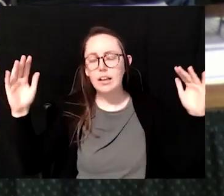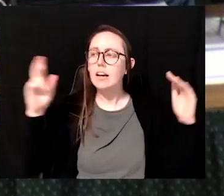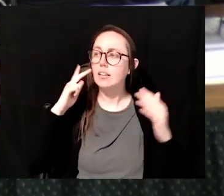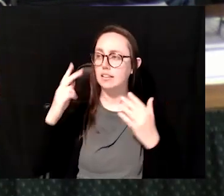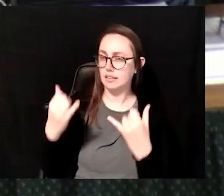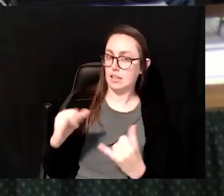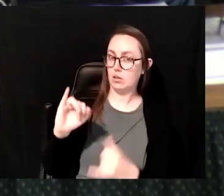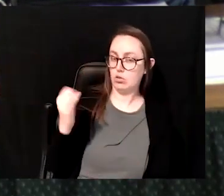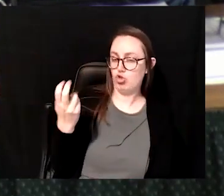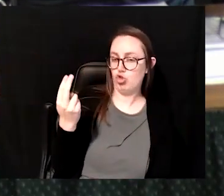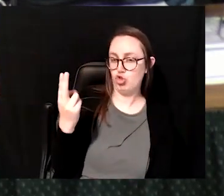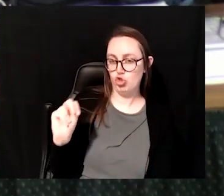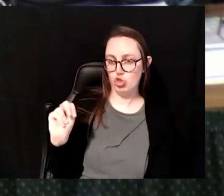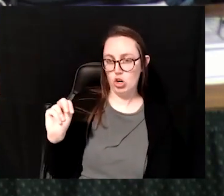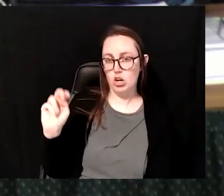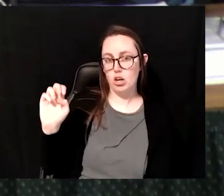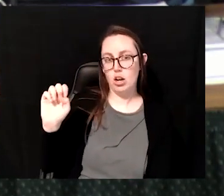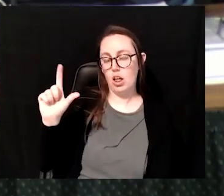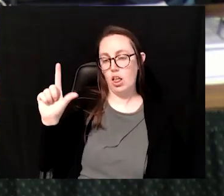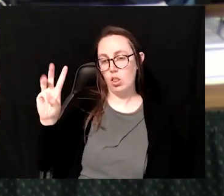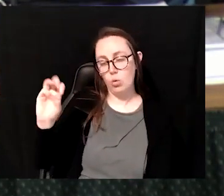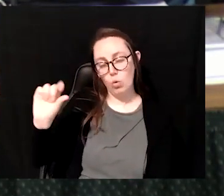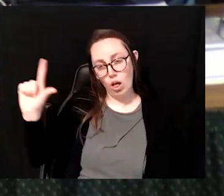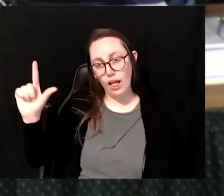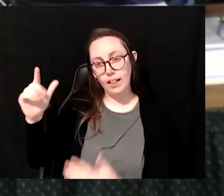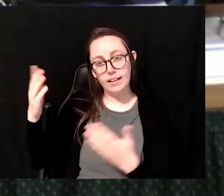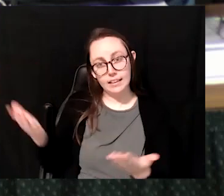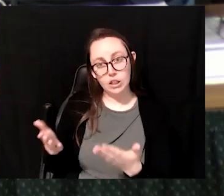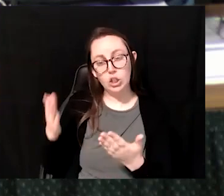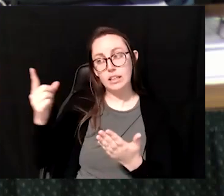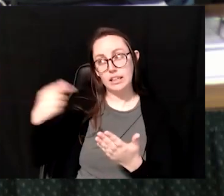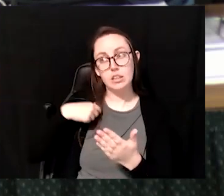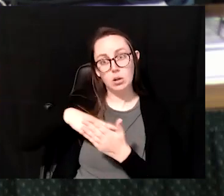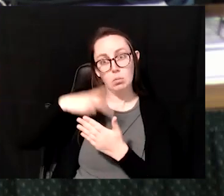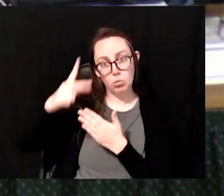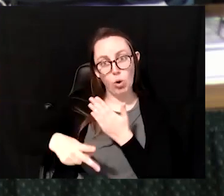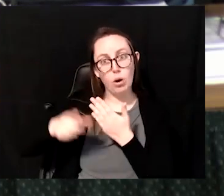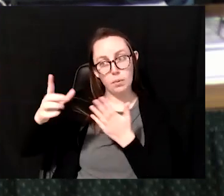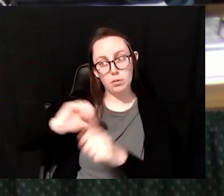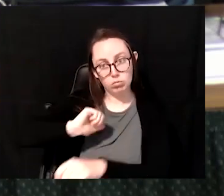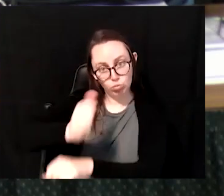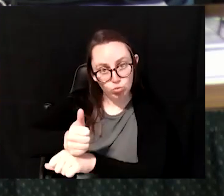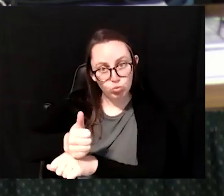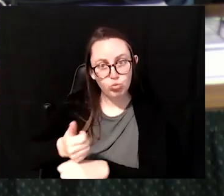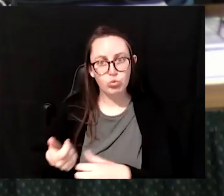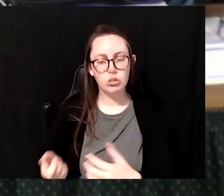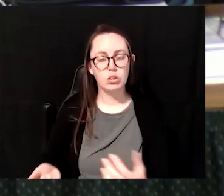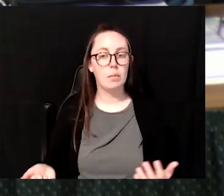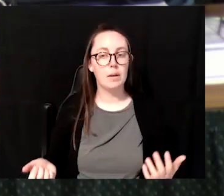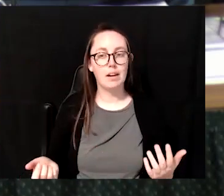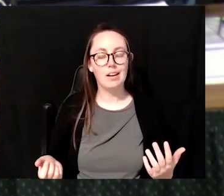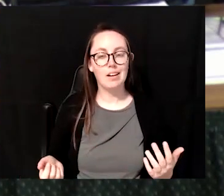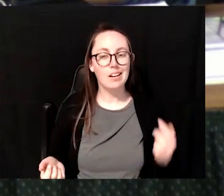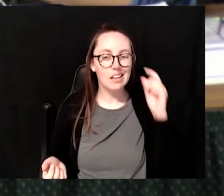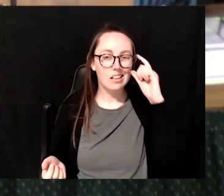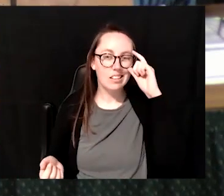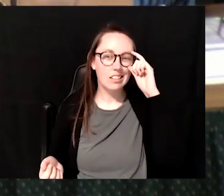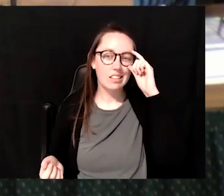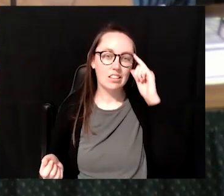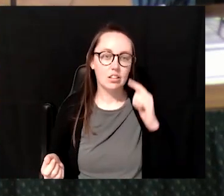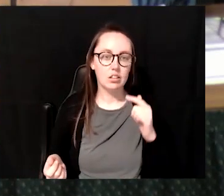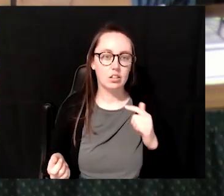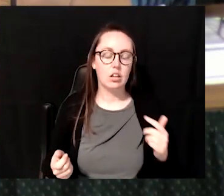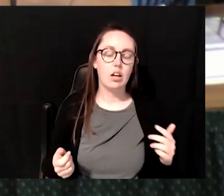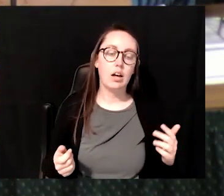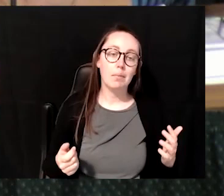program that he's deciding and there's a lot of people in the community that um you know we've